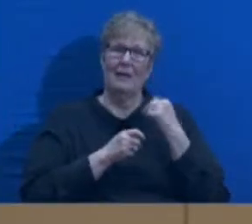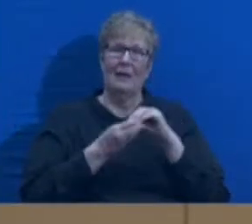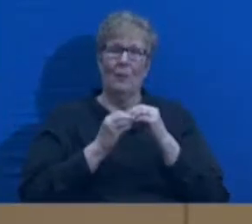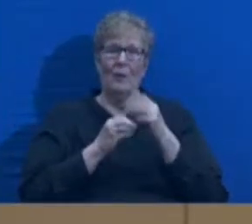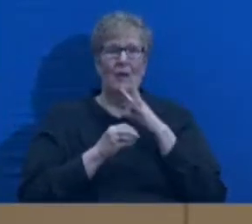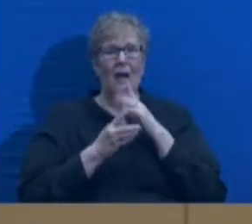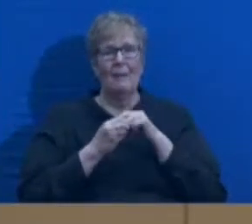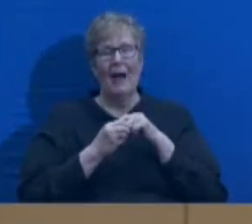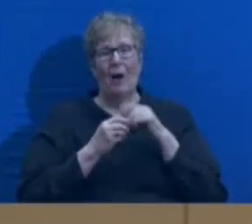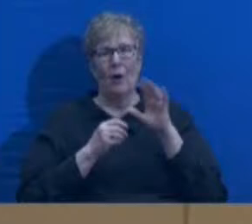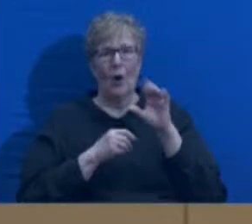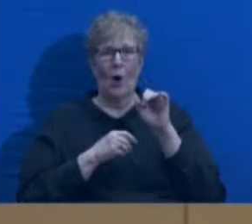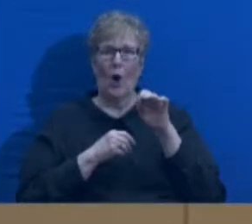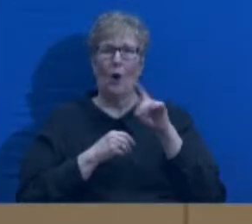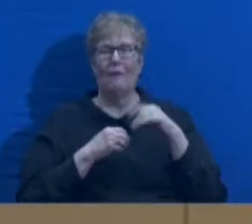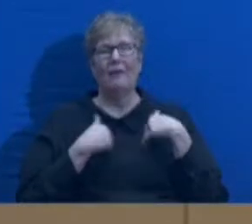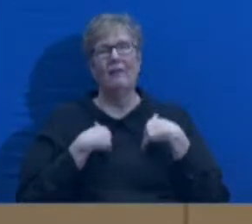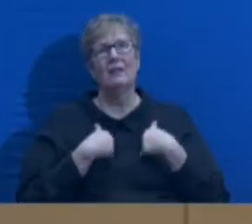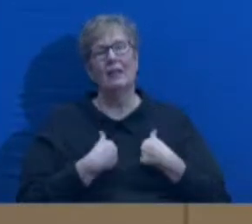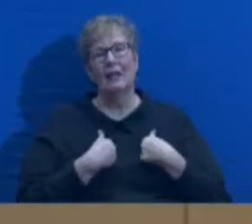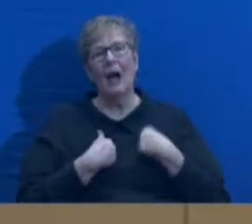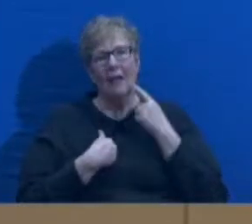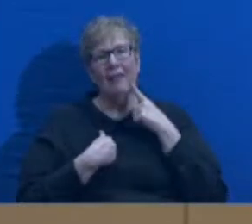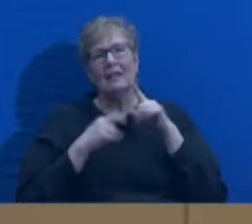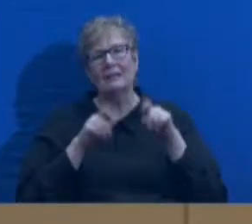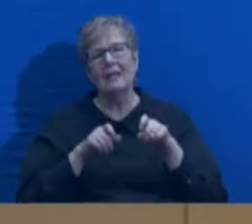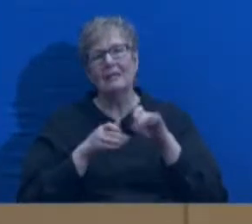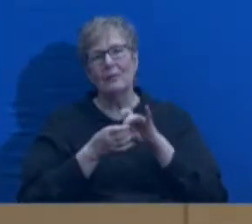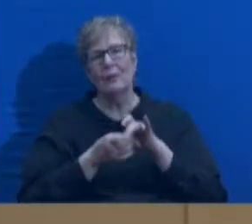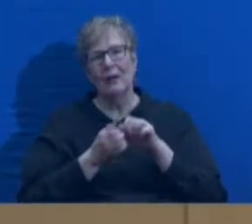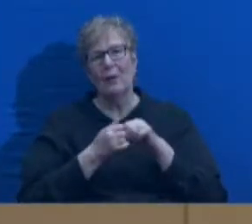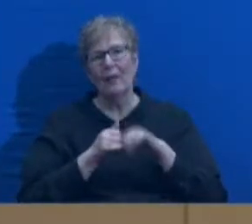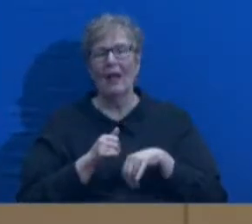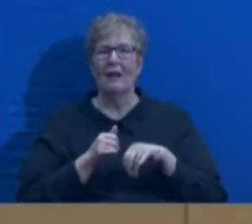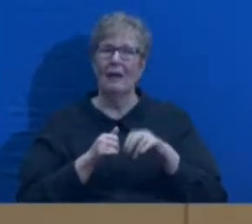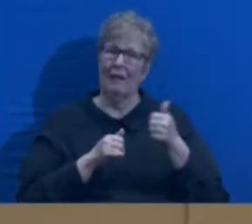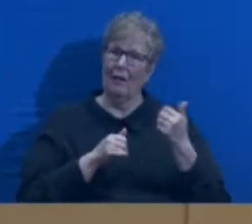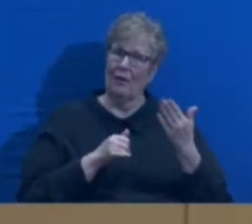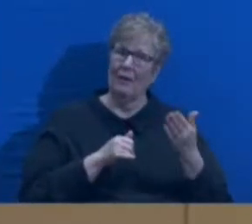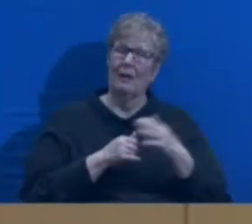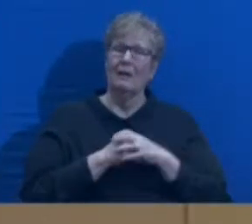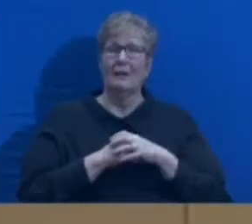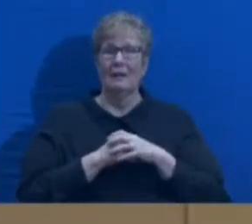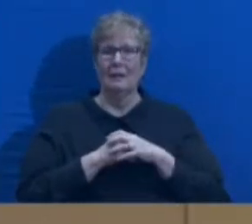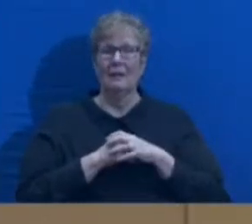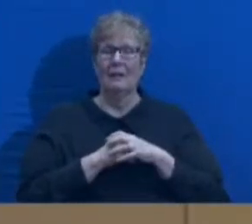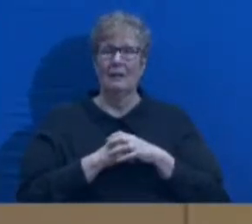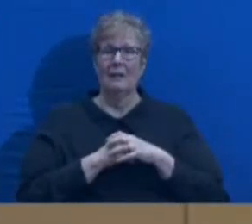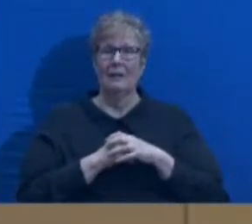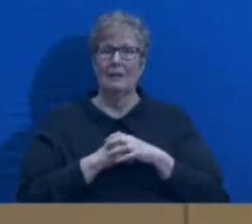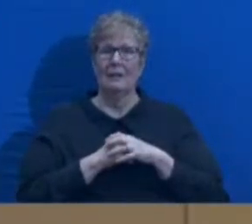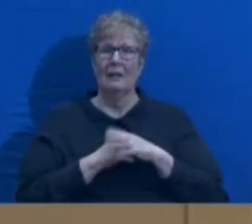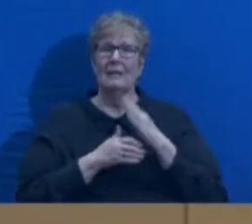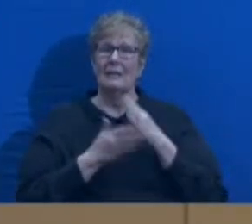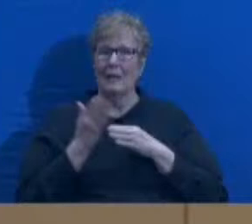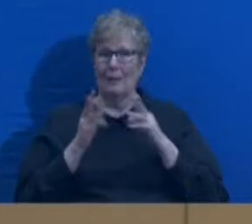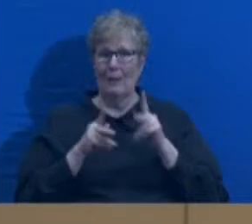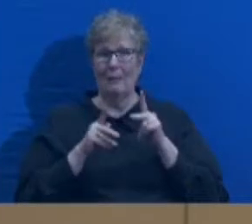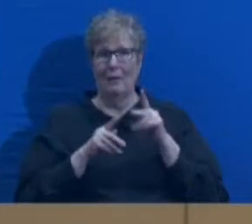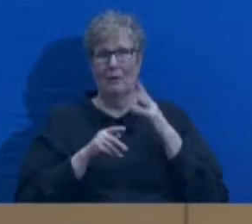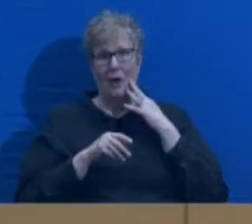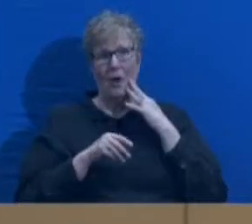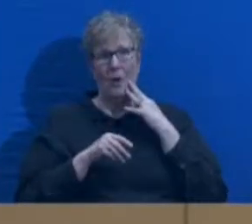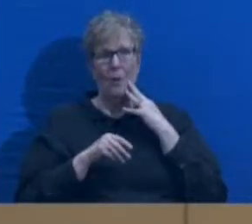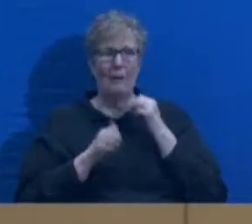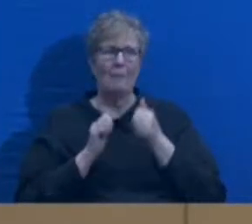lot about COVID fatigue, and I think testing falls into that category. The other thing is that some in our community